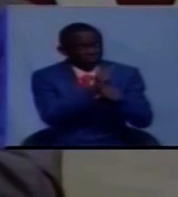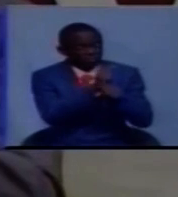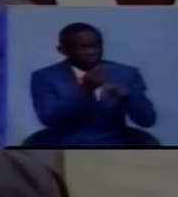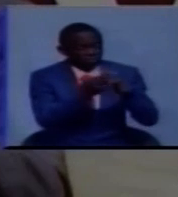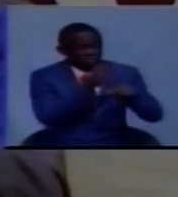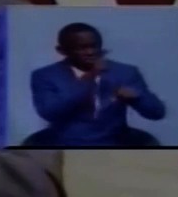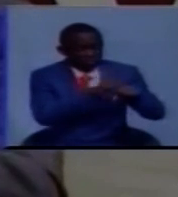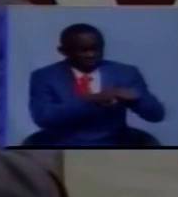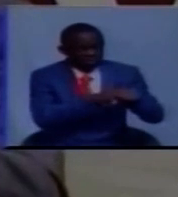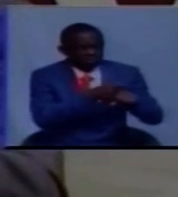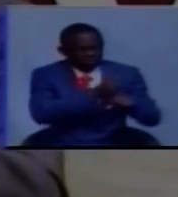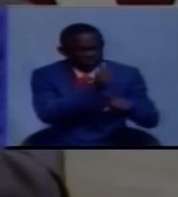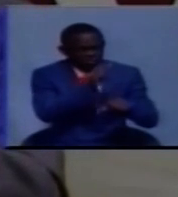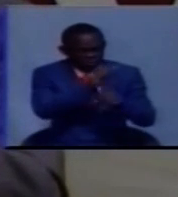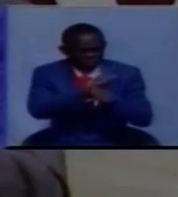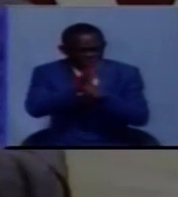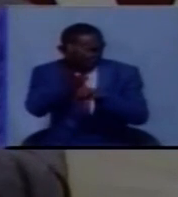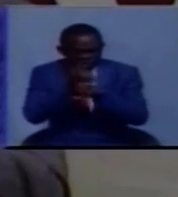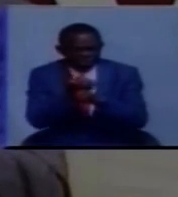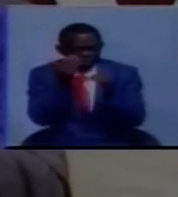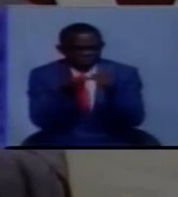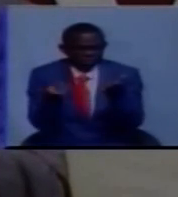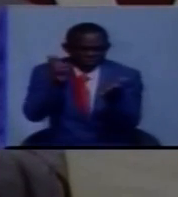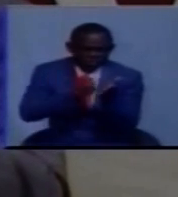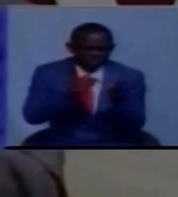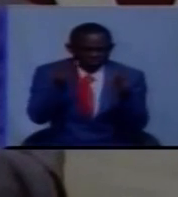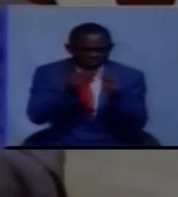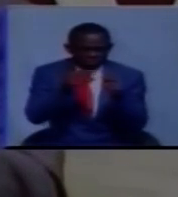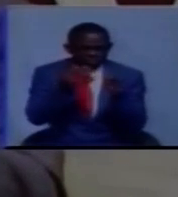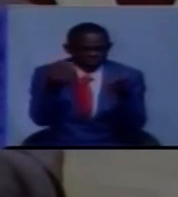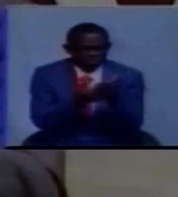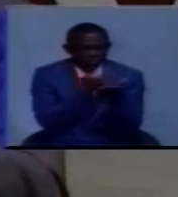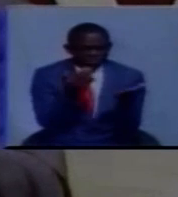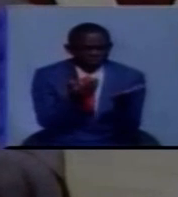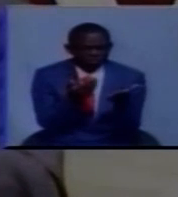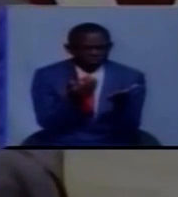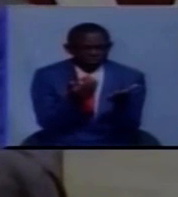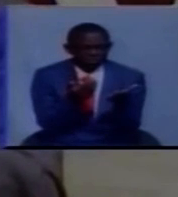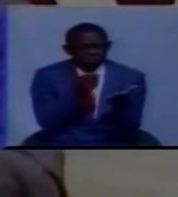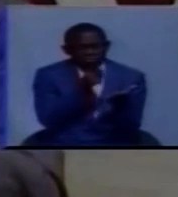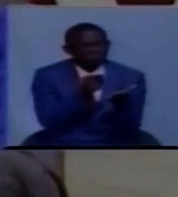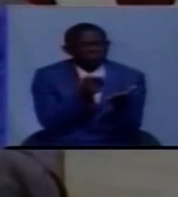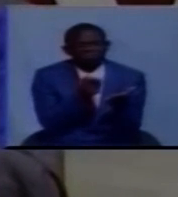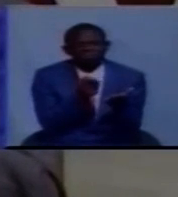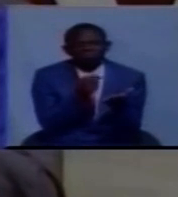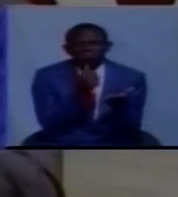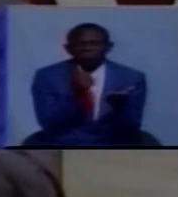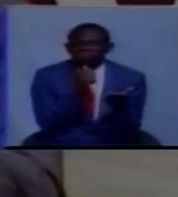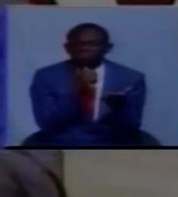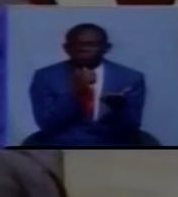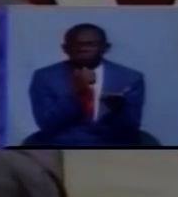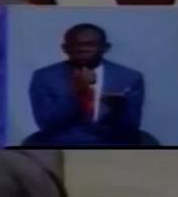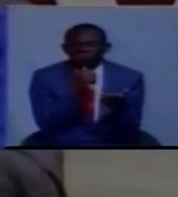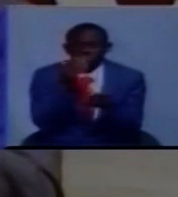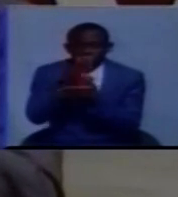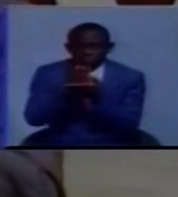guaranteed. It really depends. You see, it is some people were putting an argument to say, well, it would be very difficult to get